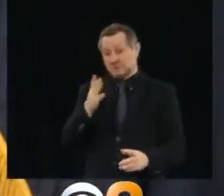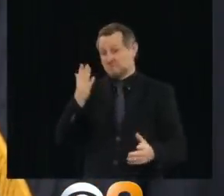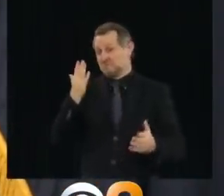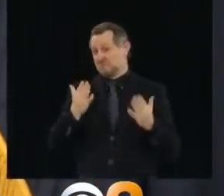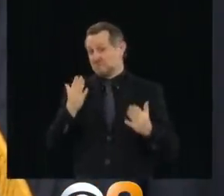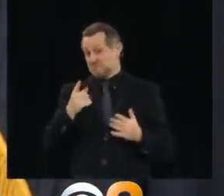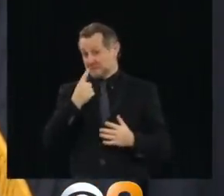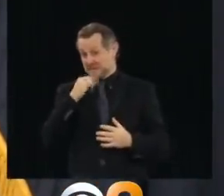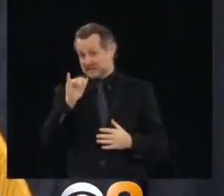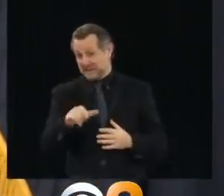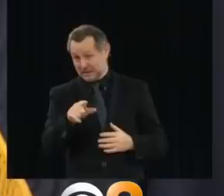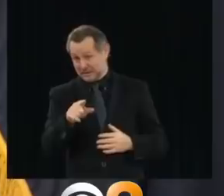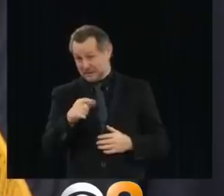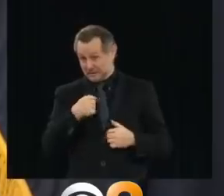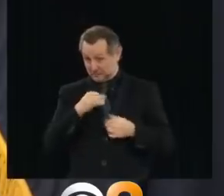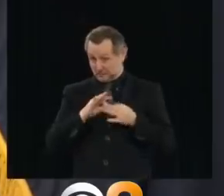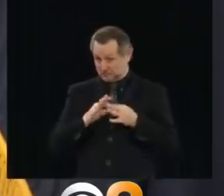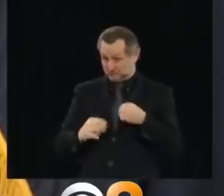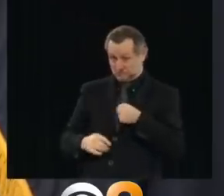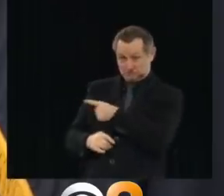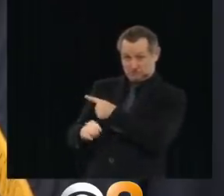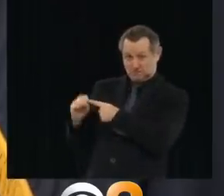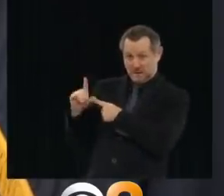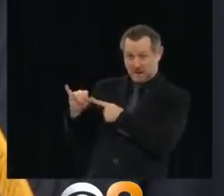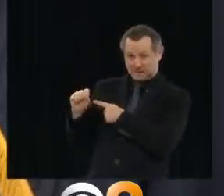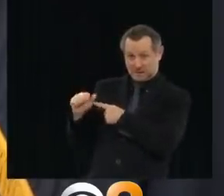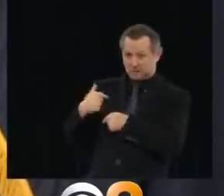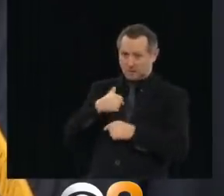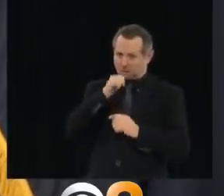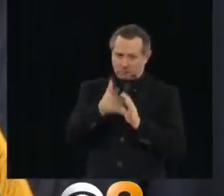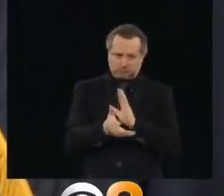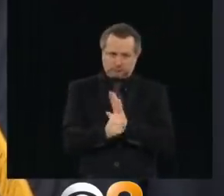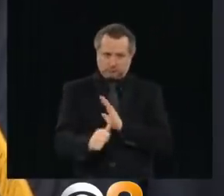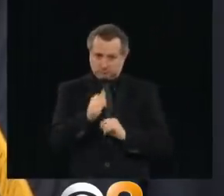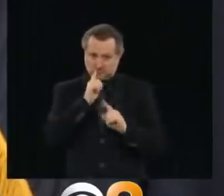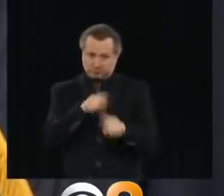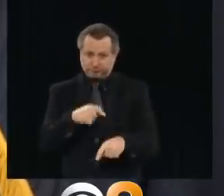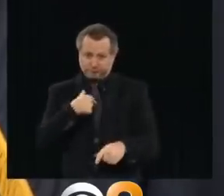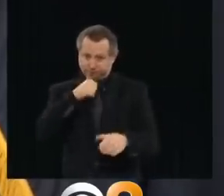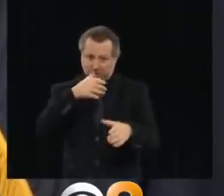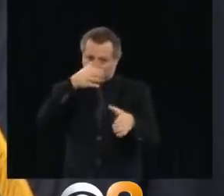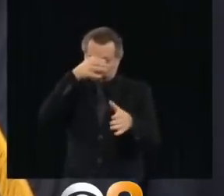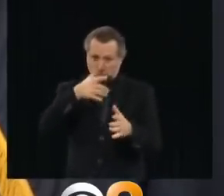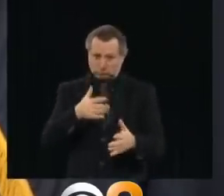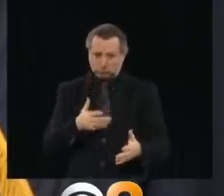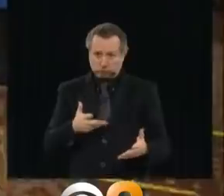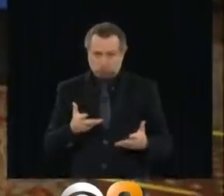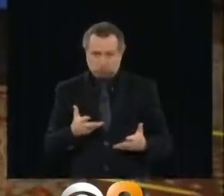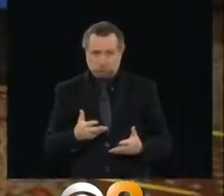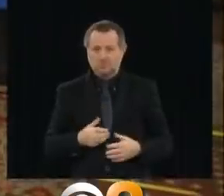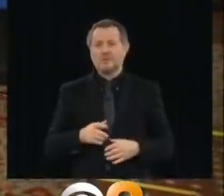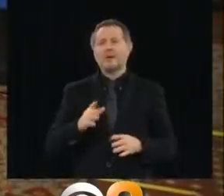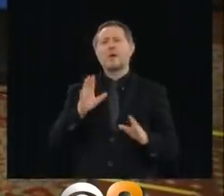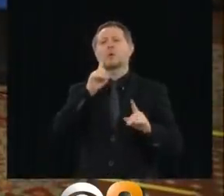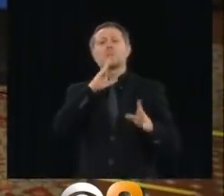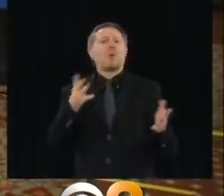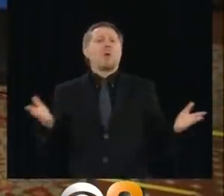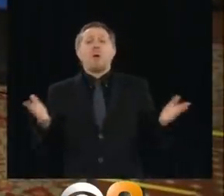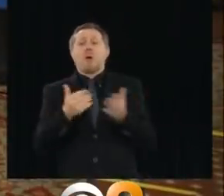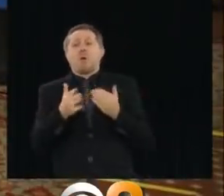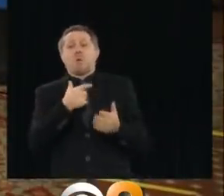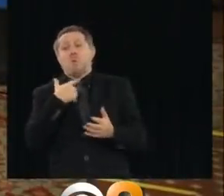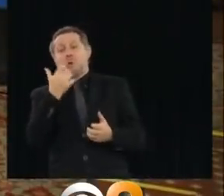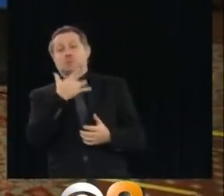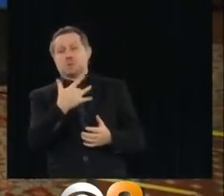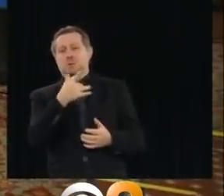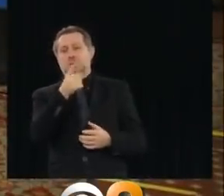you trying to say there? That I am not competent and knowledgeable to answer that question? You defer those questions to her usually. Are you trying to